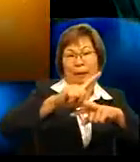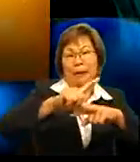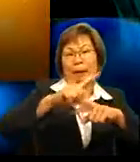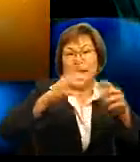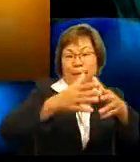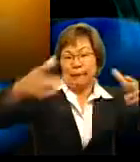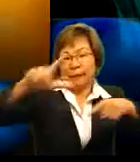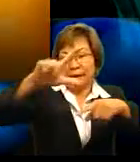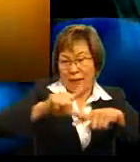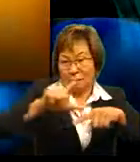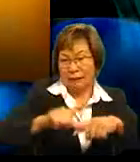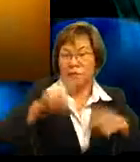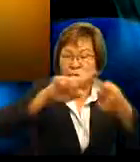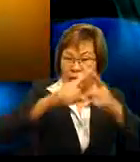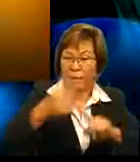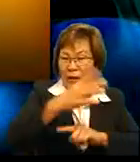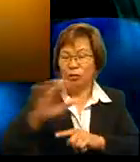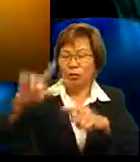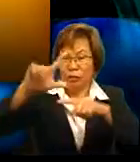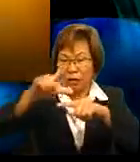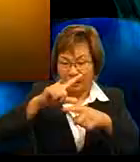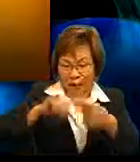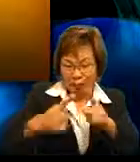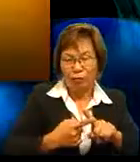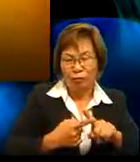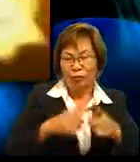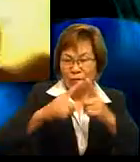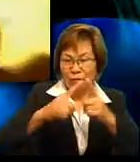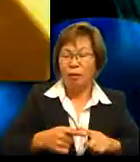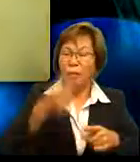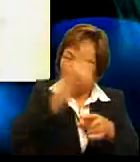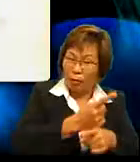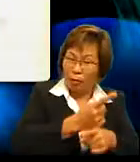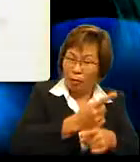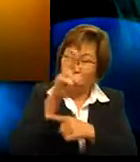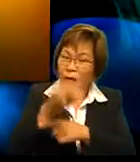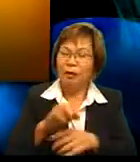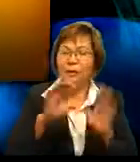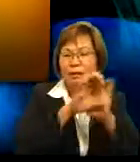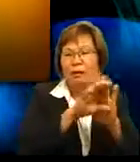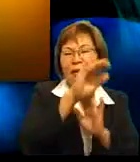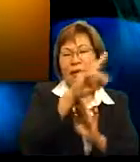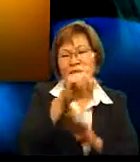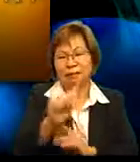Your name and the name of your friends are proper nouns. For example,